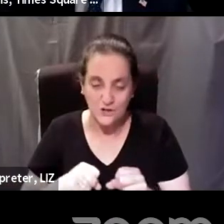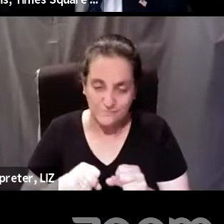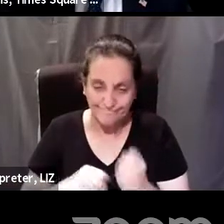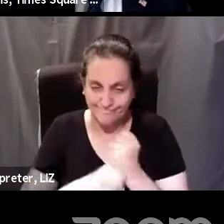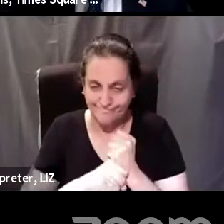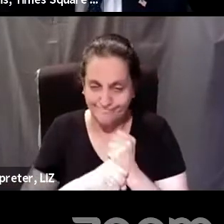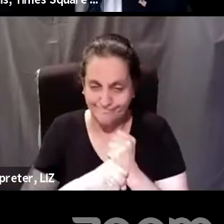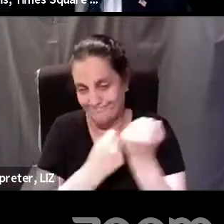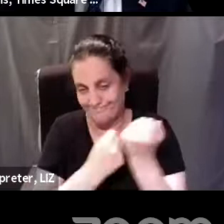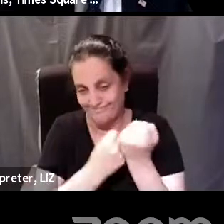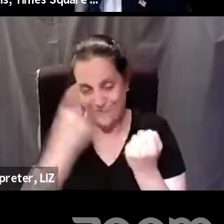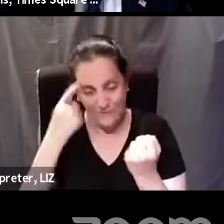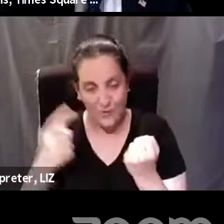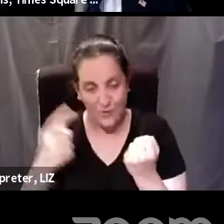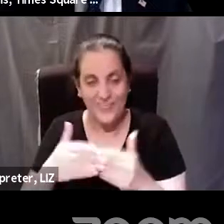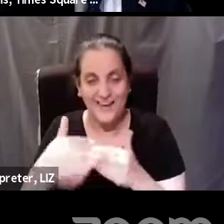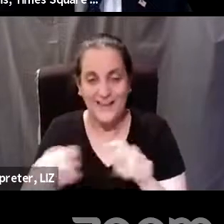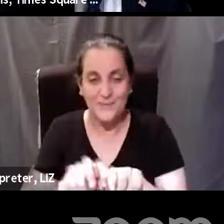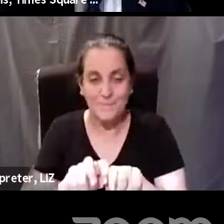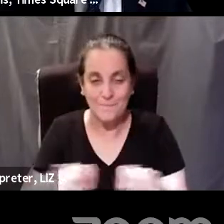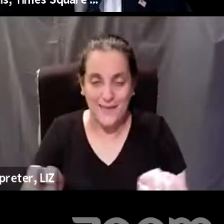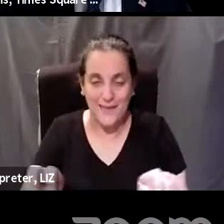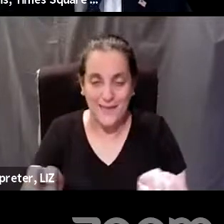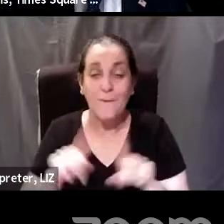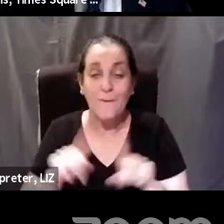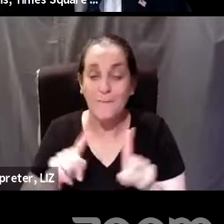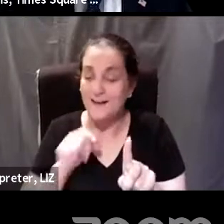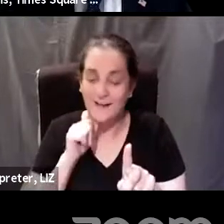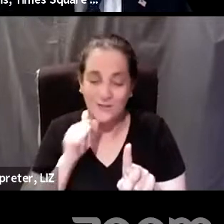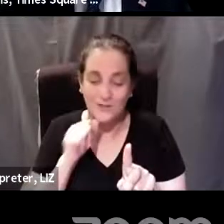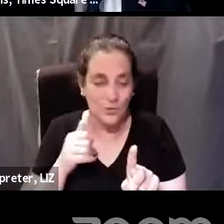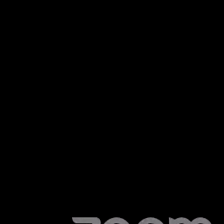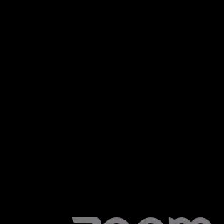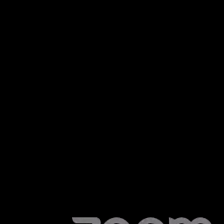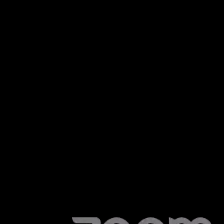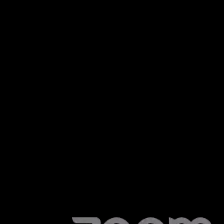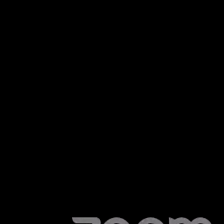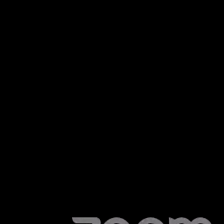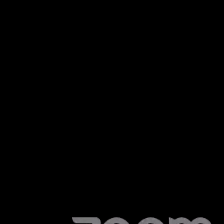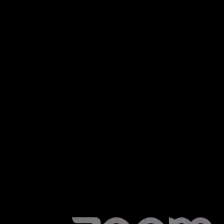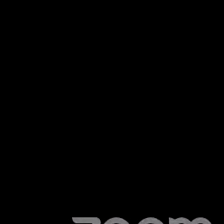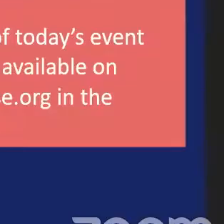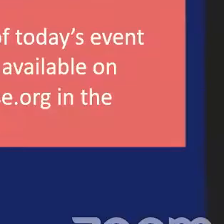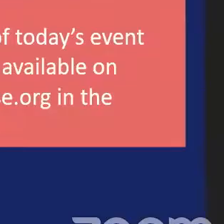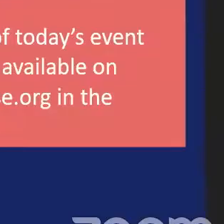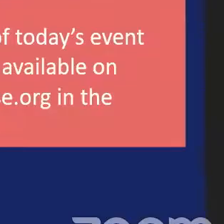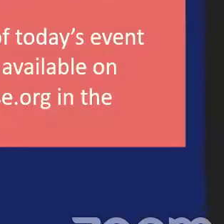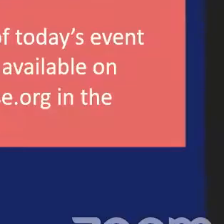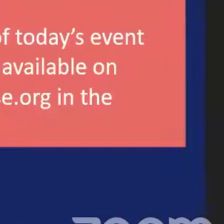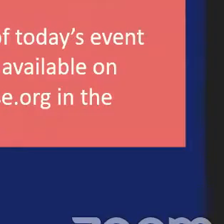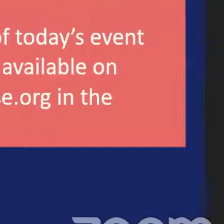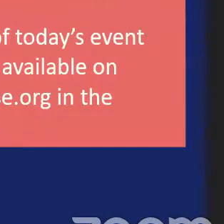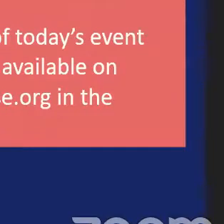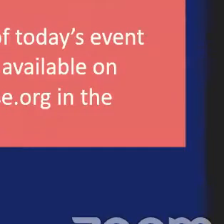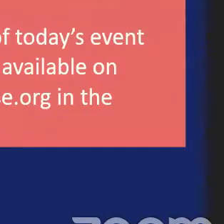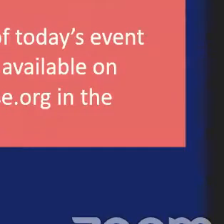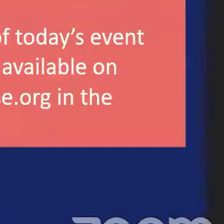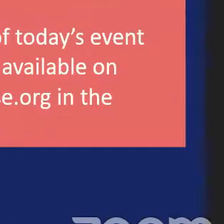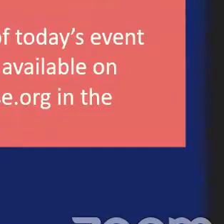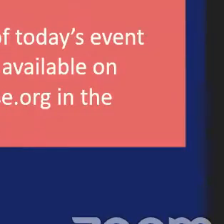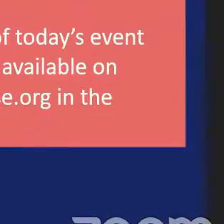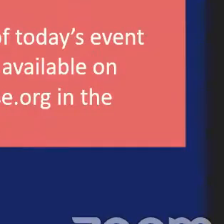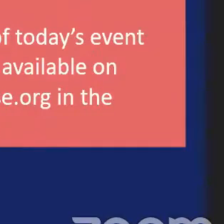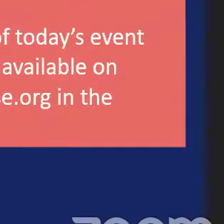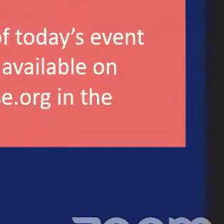the next panel, but I do not immediately remember what it's about. So maybe Ms. MC, you